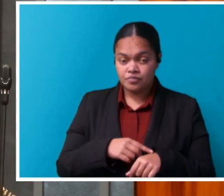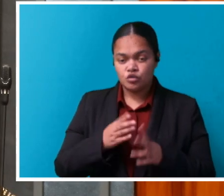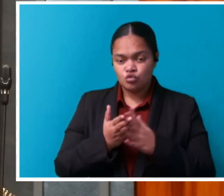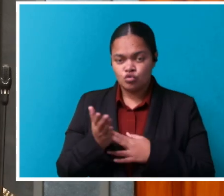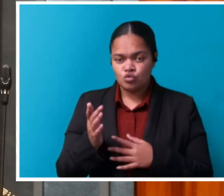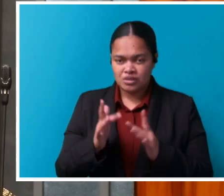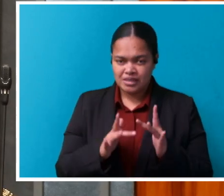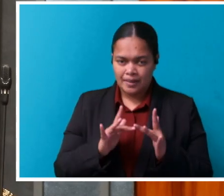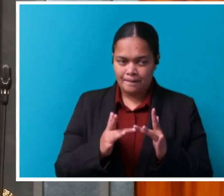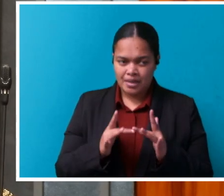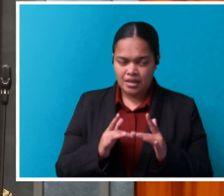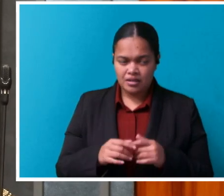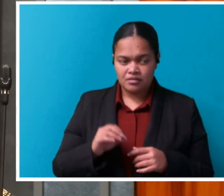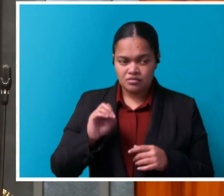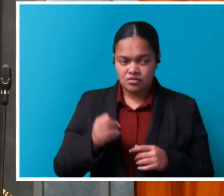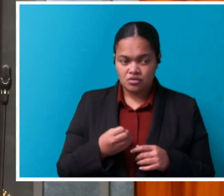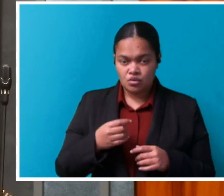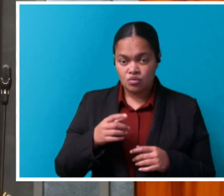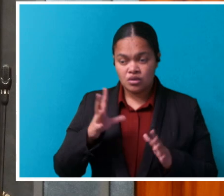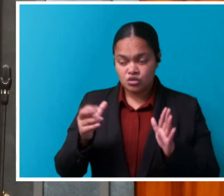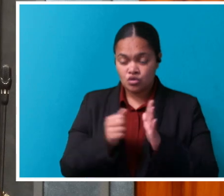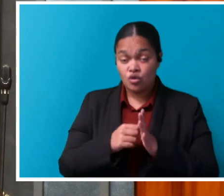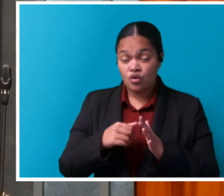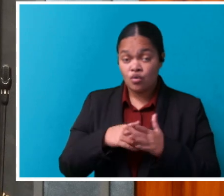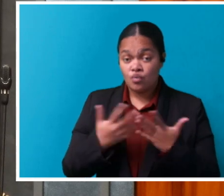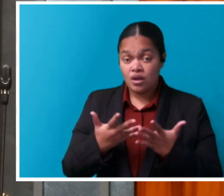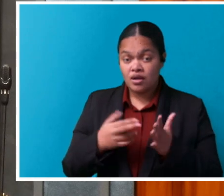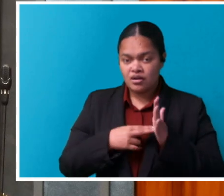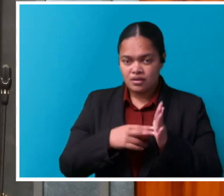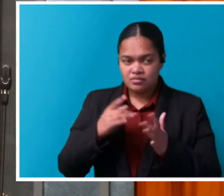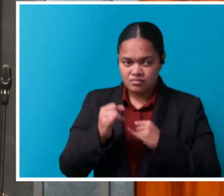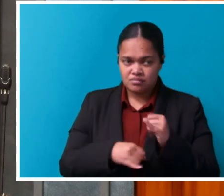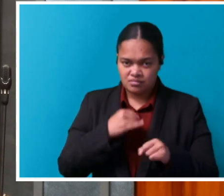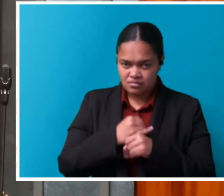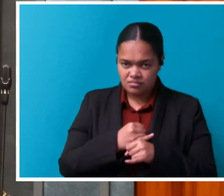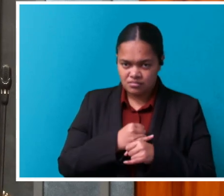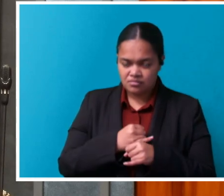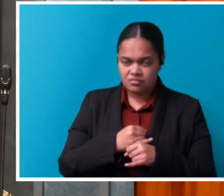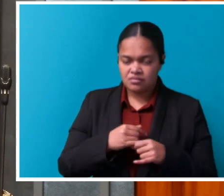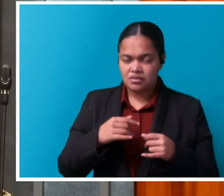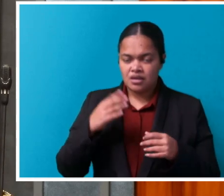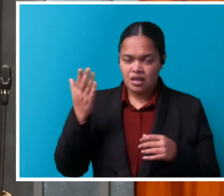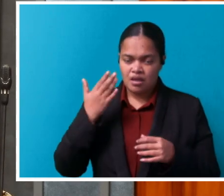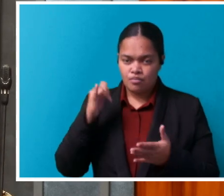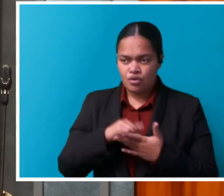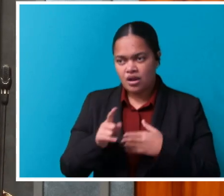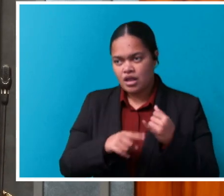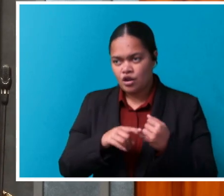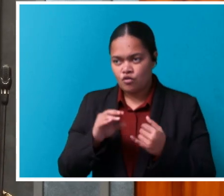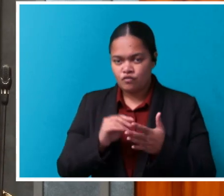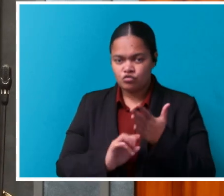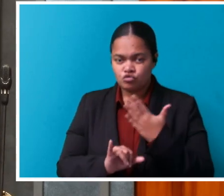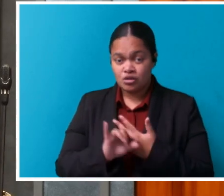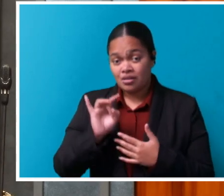emails. The 2 kiosks will be installed at Nandi International Airport by end of June. Madam Deputy Speaker, on